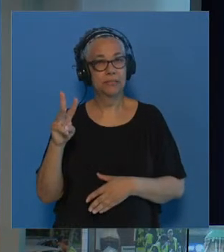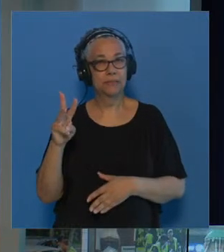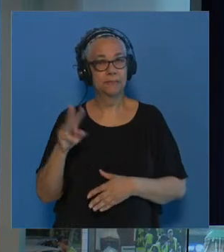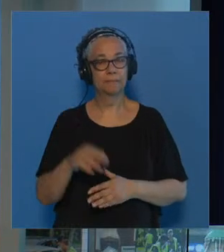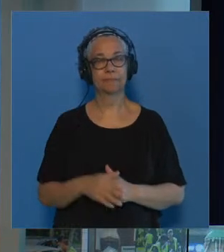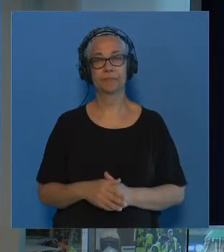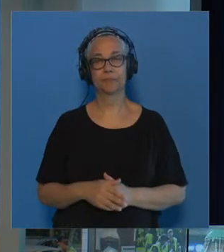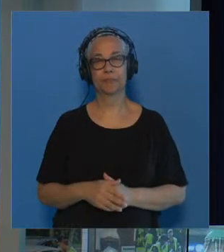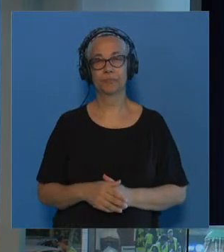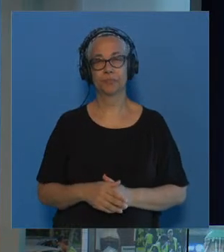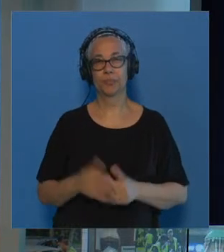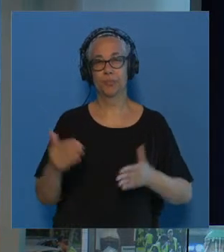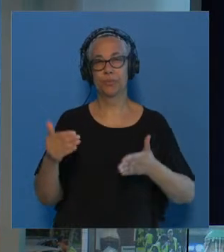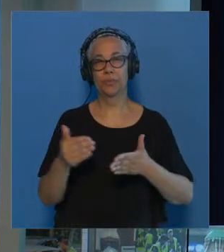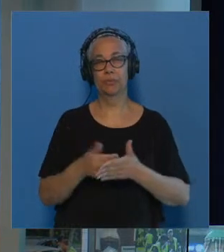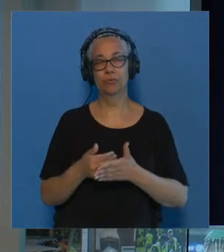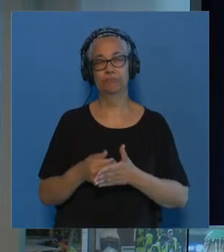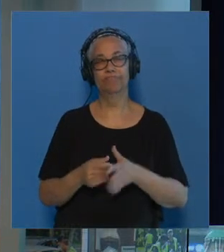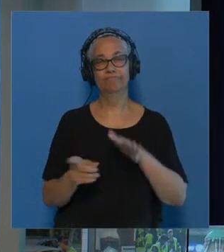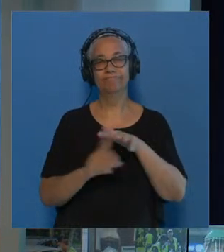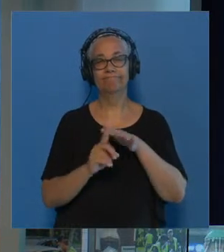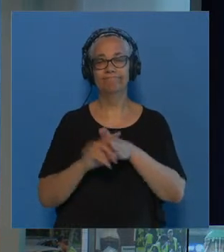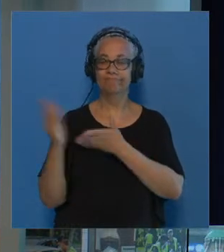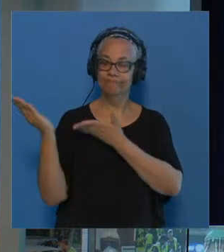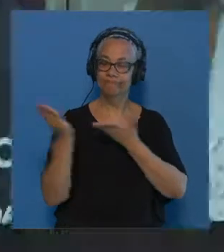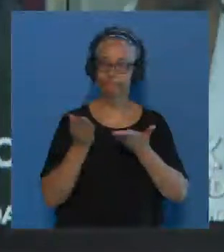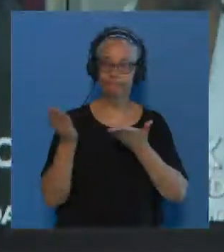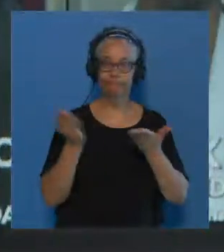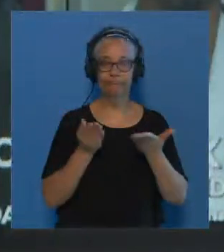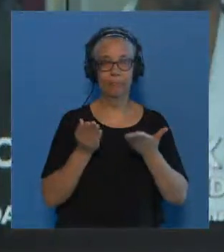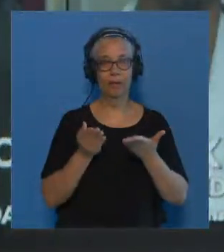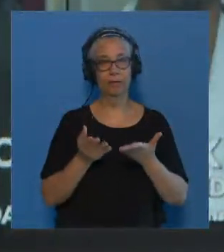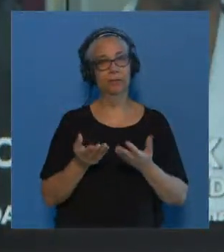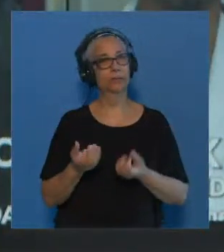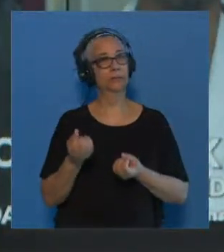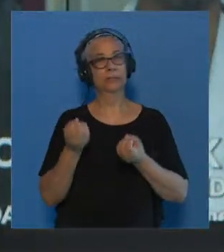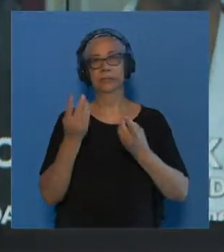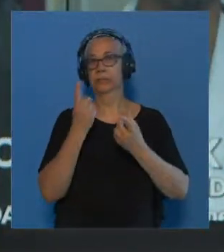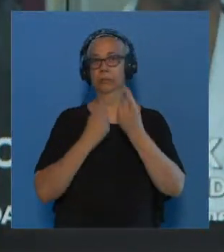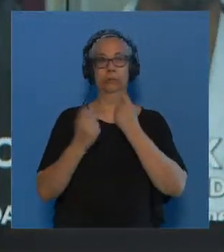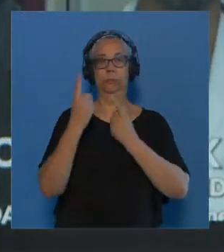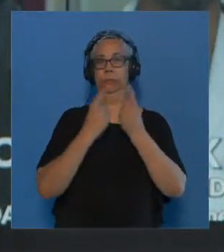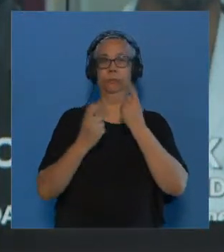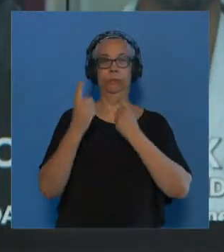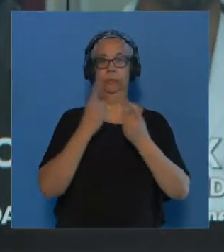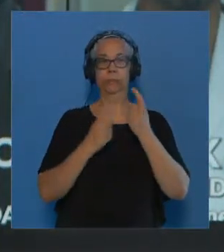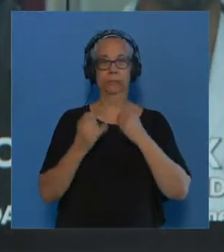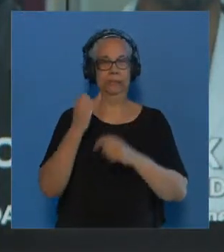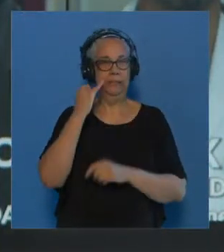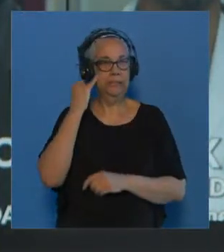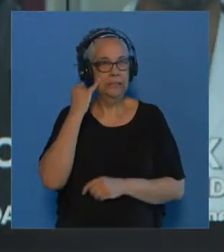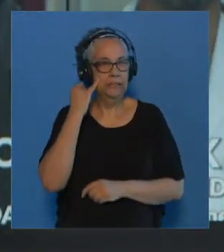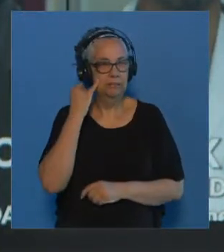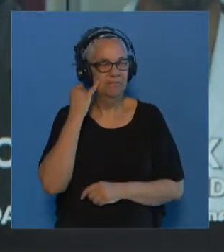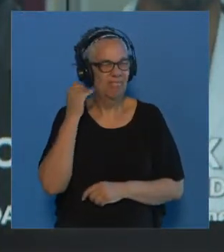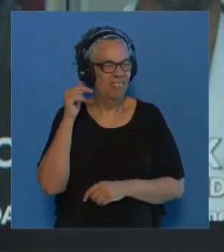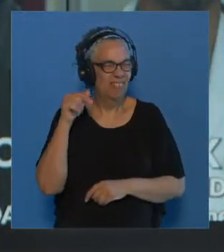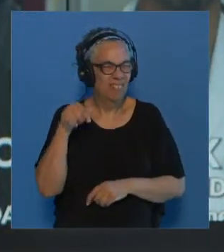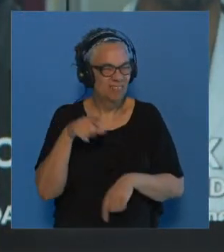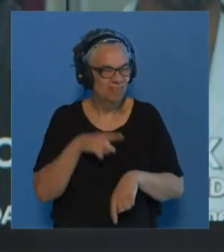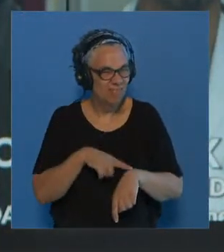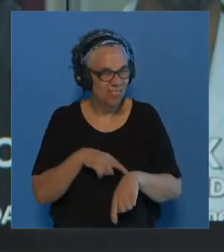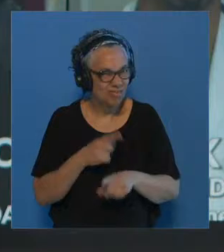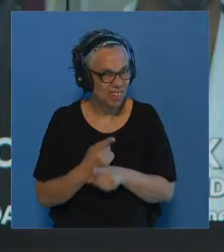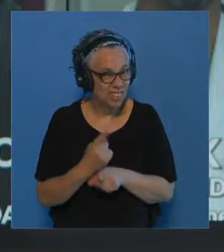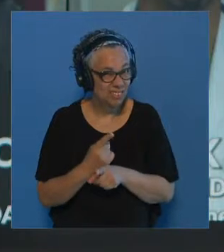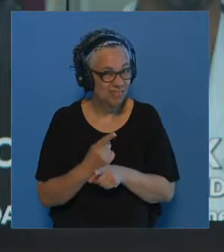With the new imported cases, I have received repeated questions as to whether or not this is the right time to open Bermuda